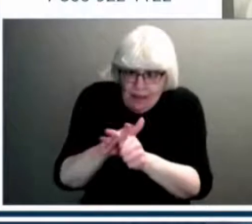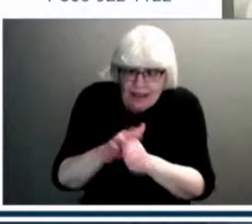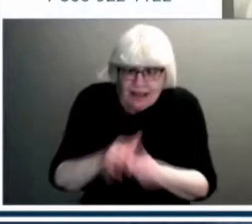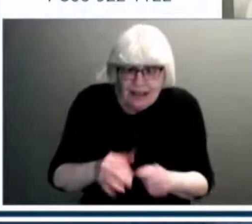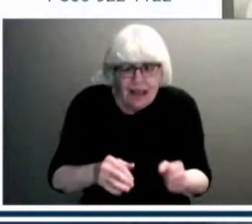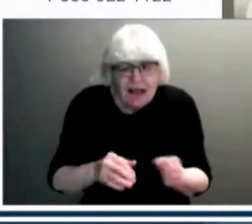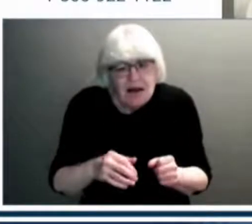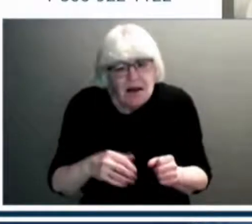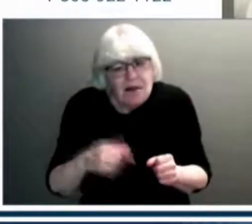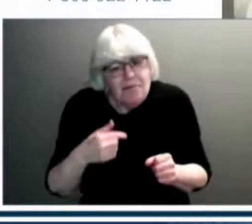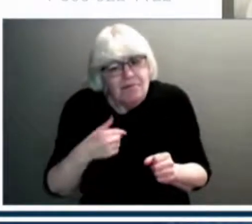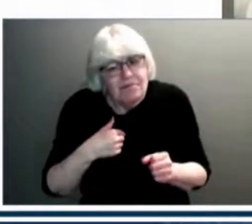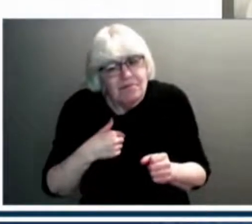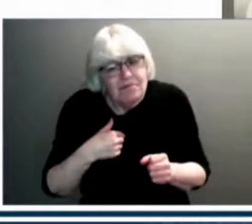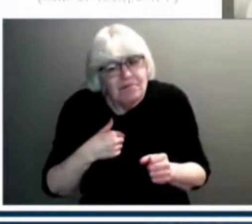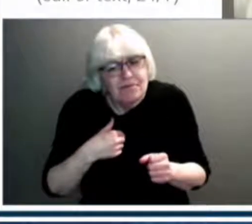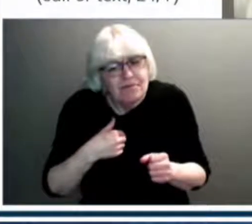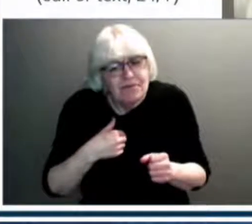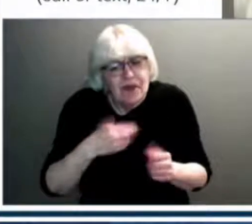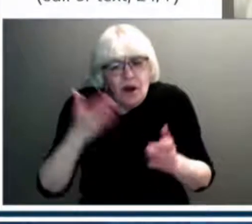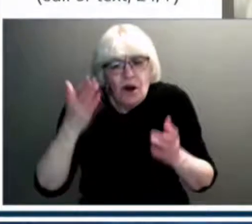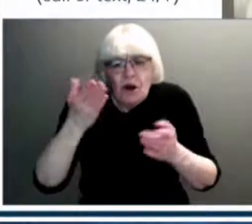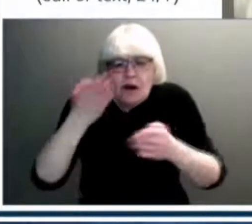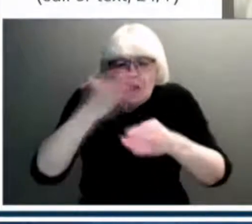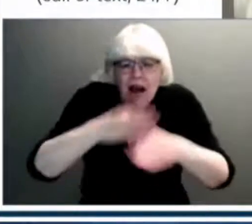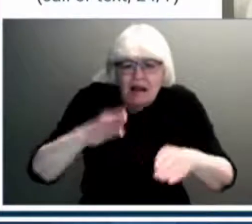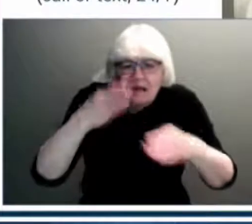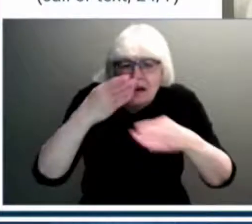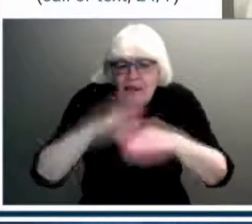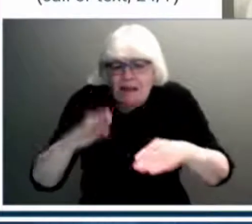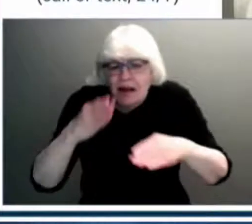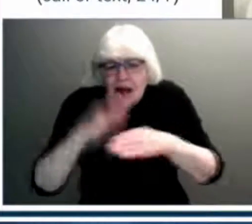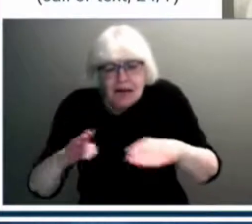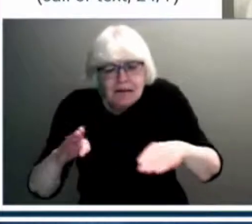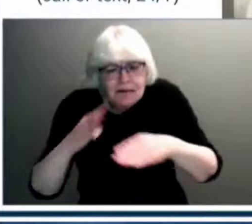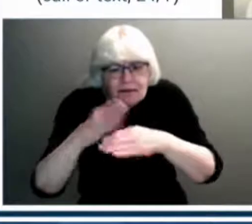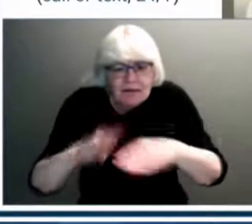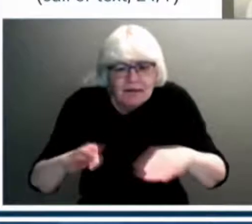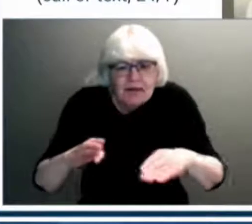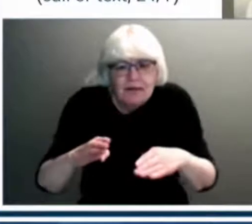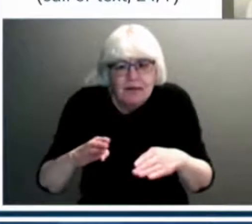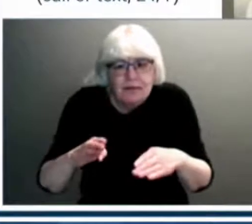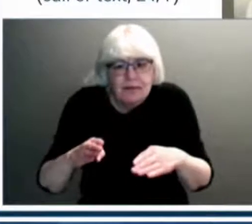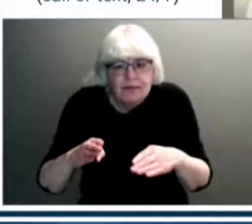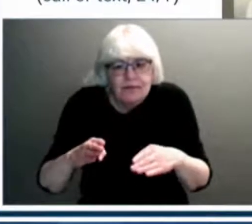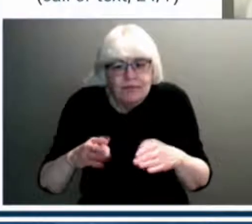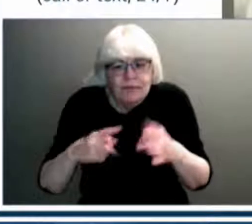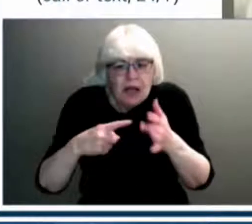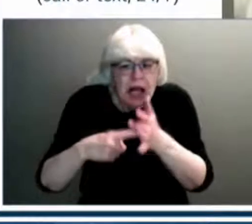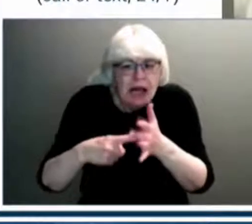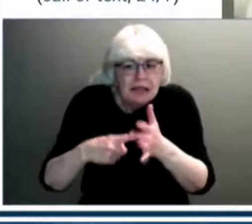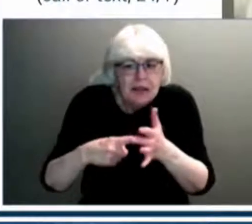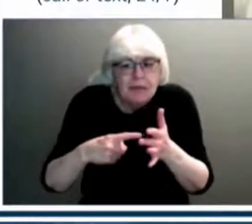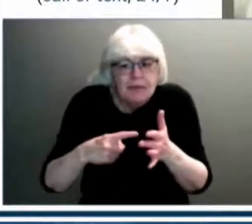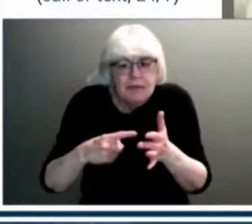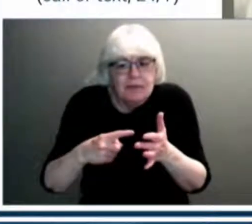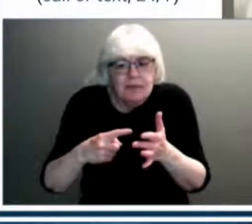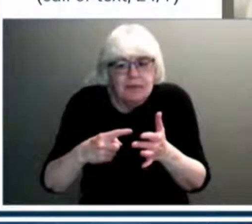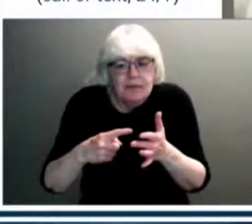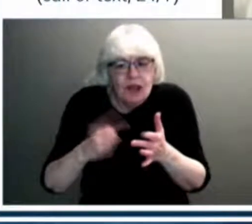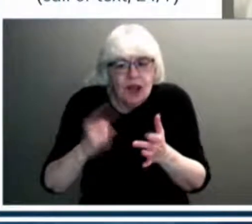more accurate, because we're hearing that the situation is far worse than is being let